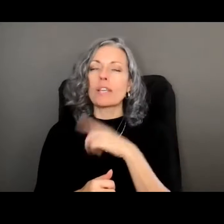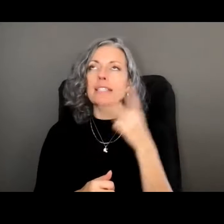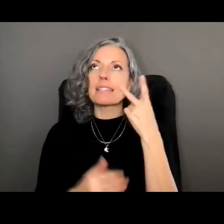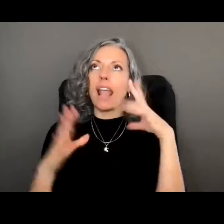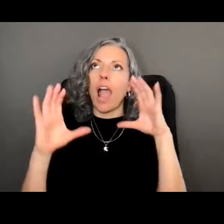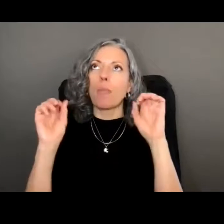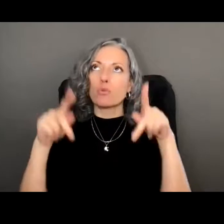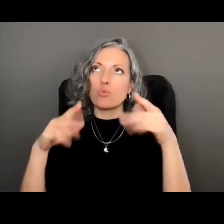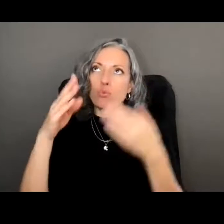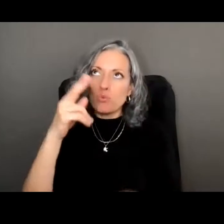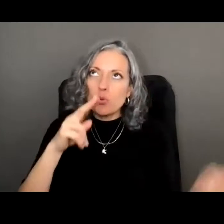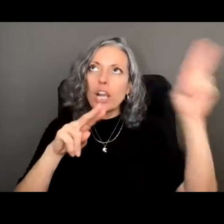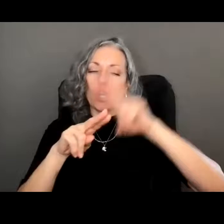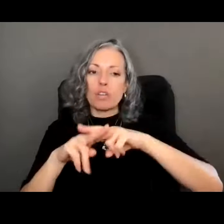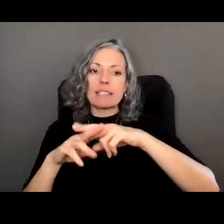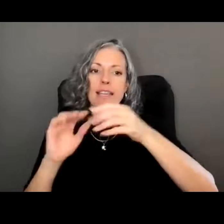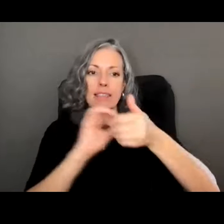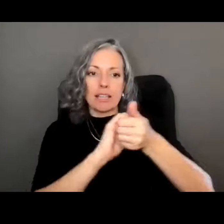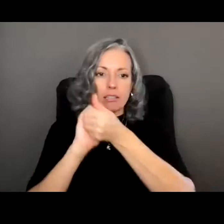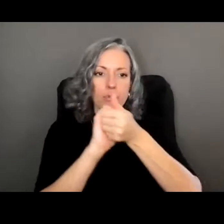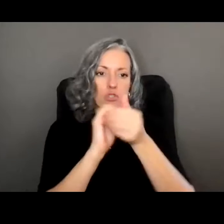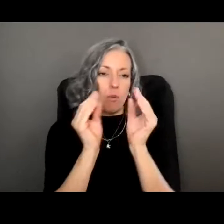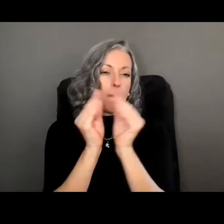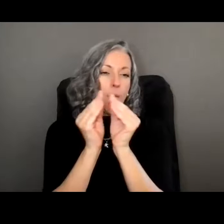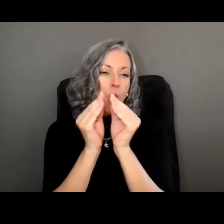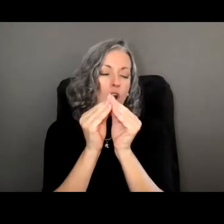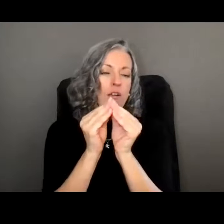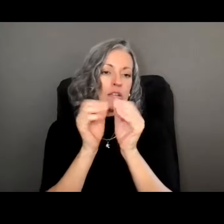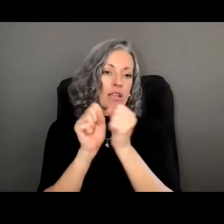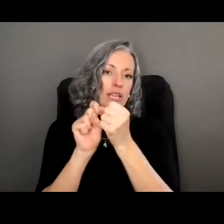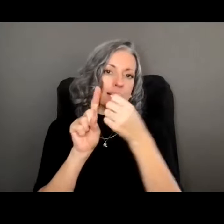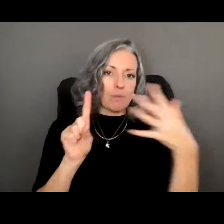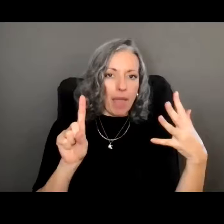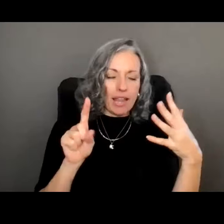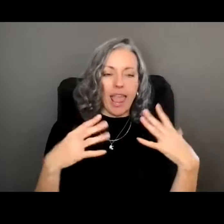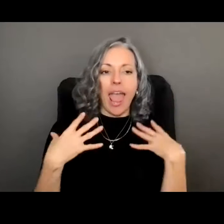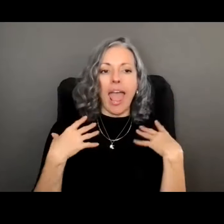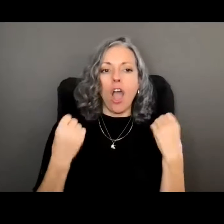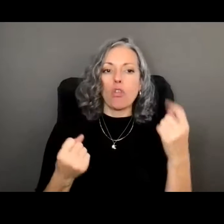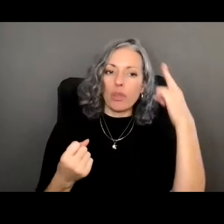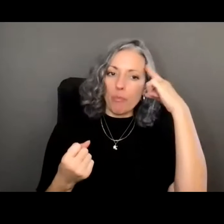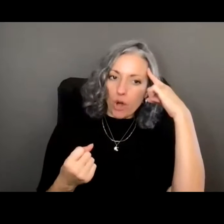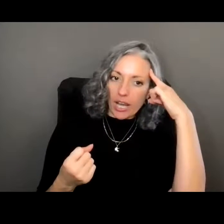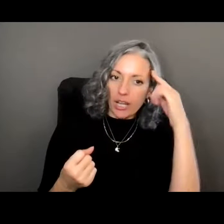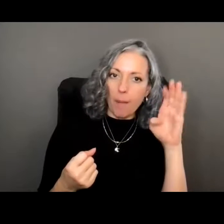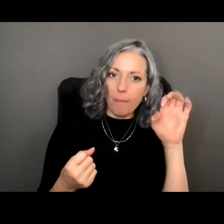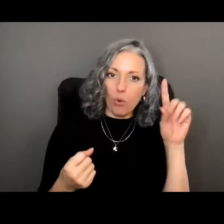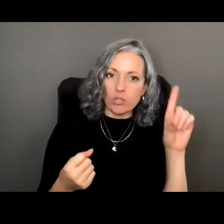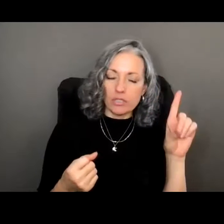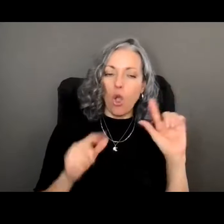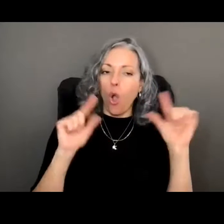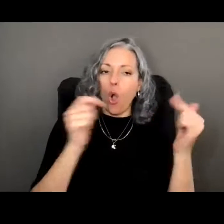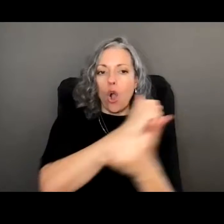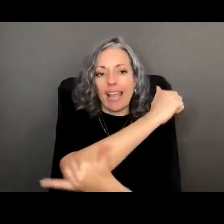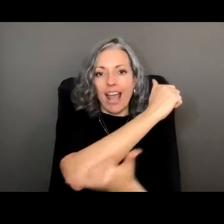opportunity to increase that collaboration even more. Expand on healthy brain aging and BOLD to all interested counties, and